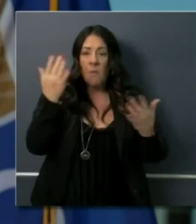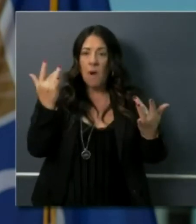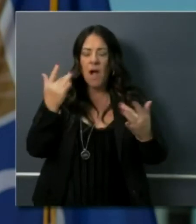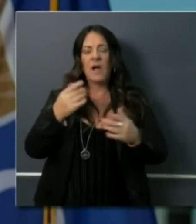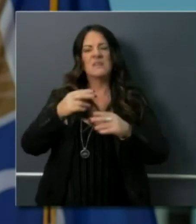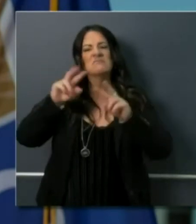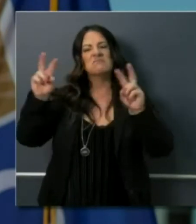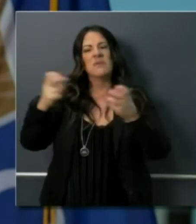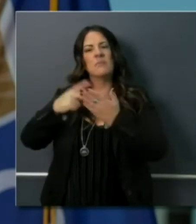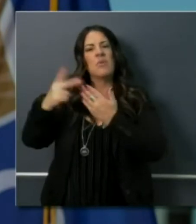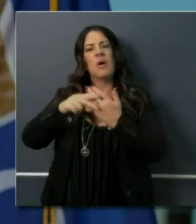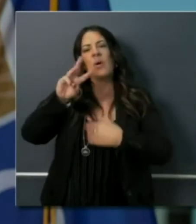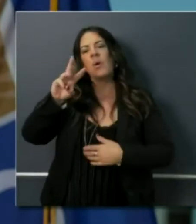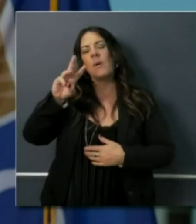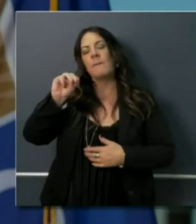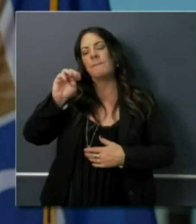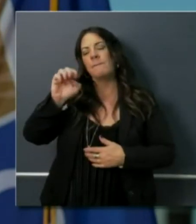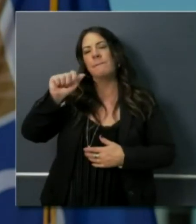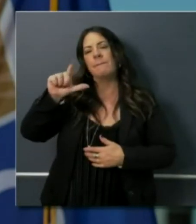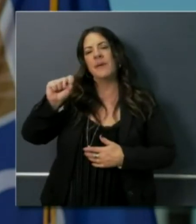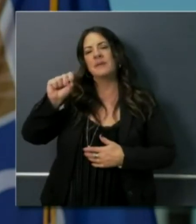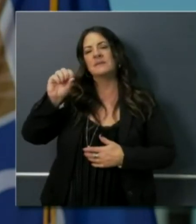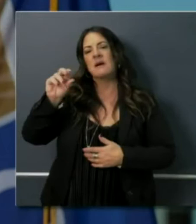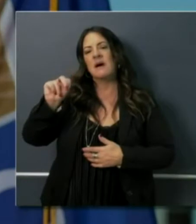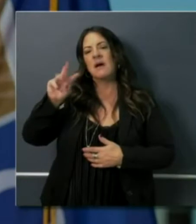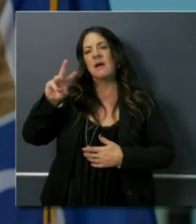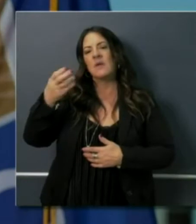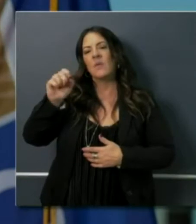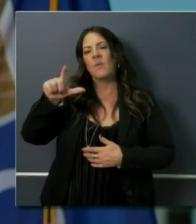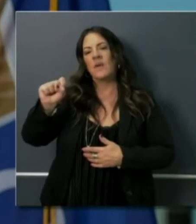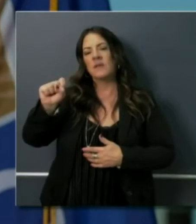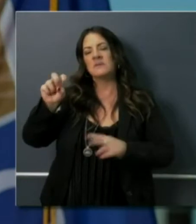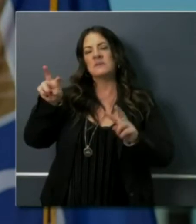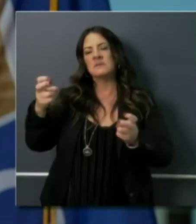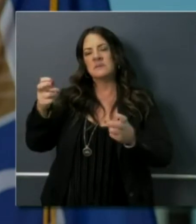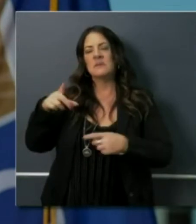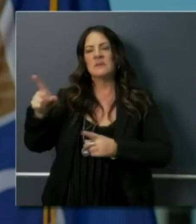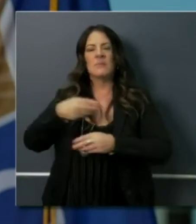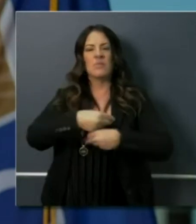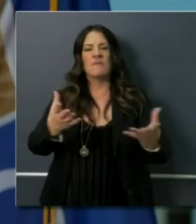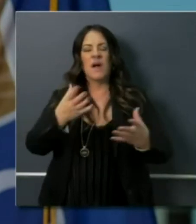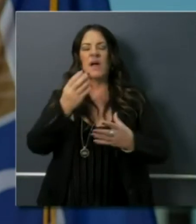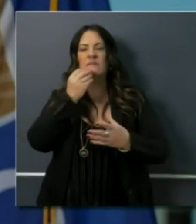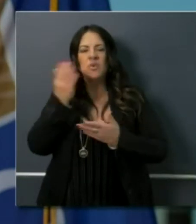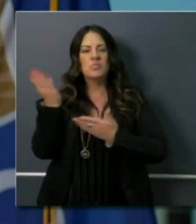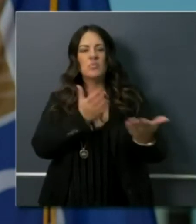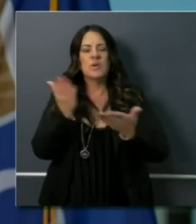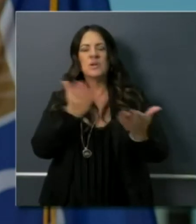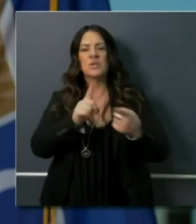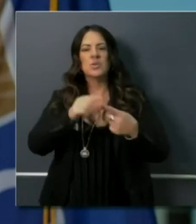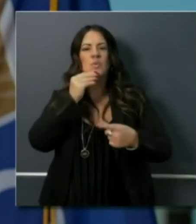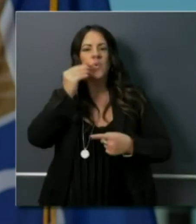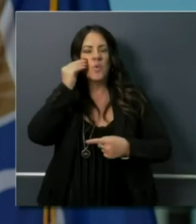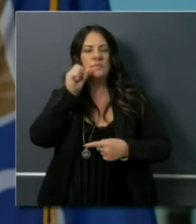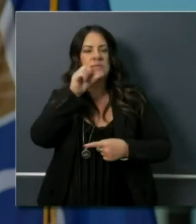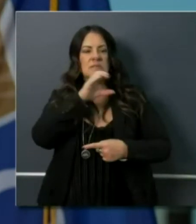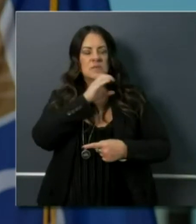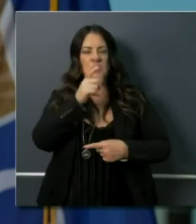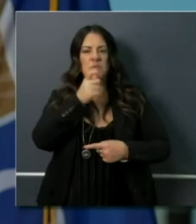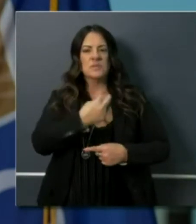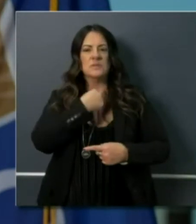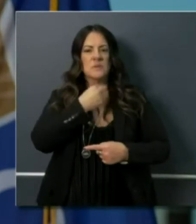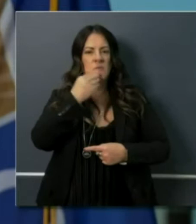Wheels alone can't do what is required to protect and meet the needs of our seniors.